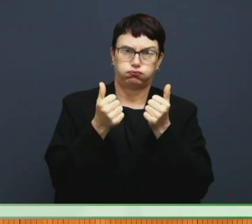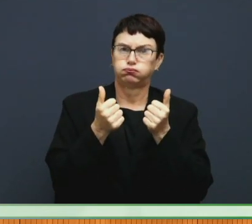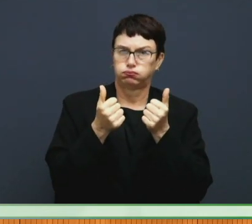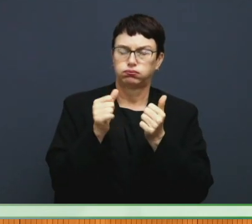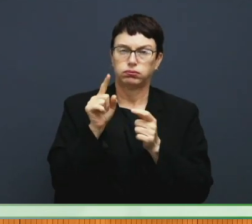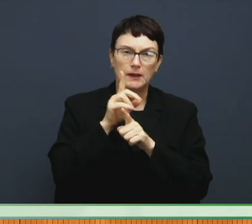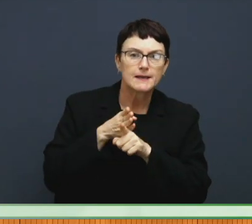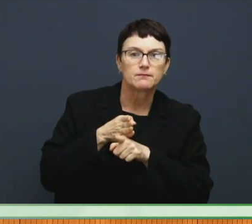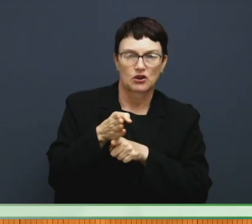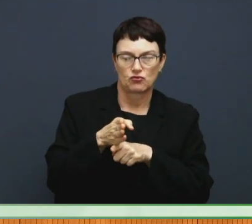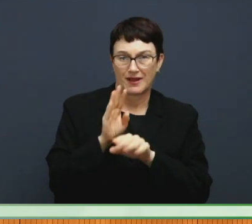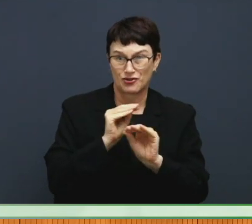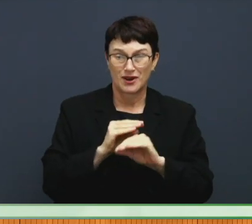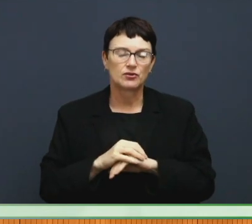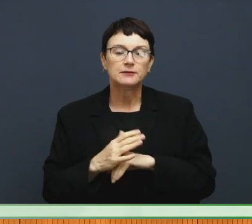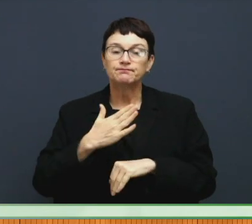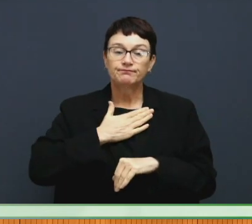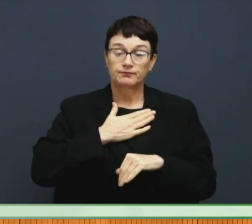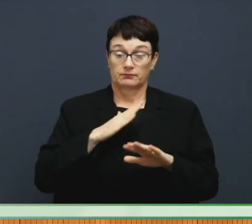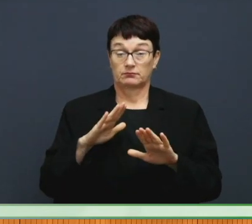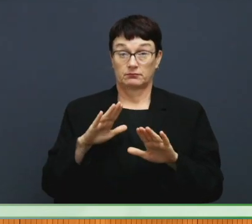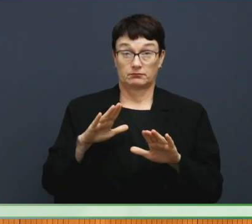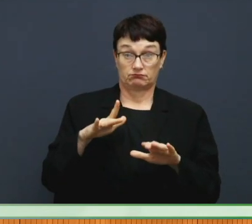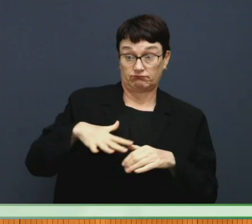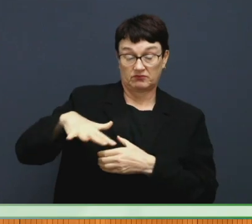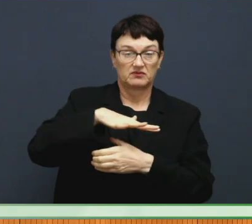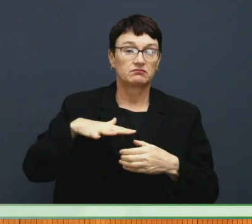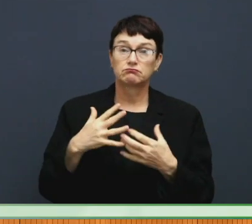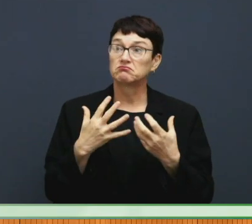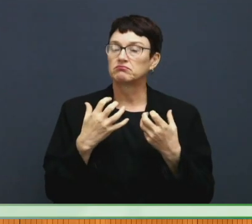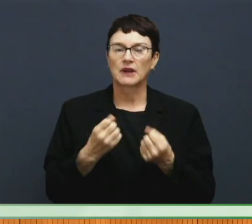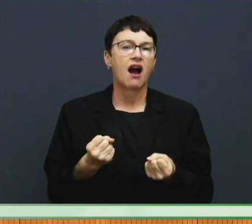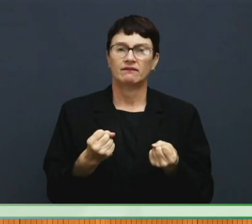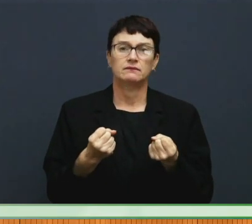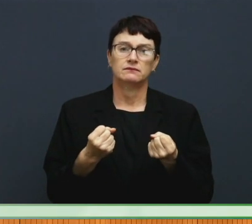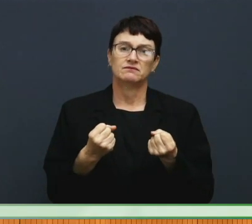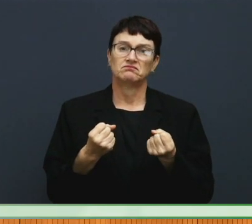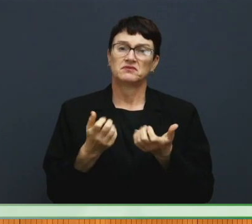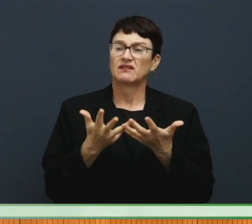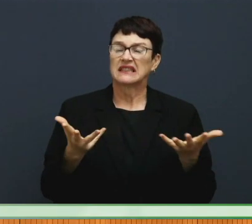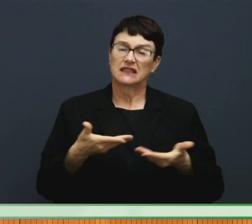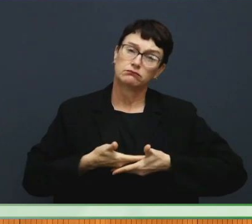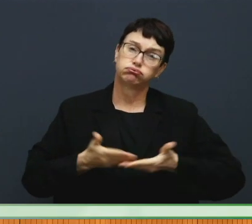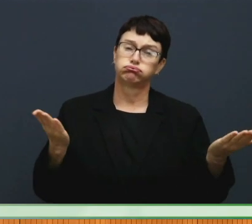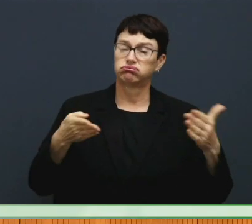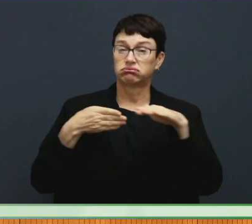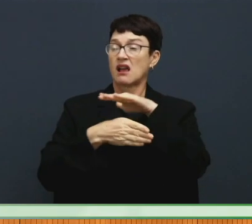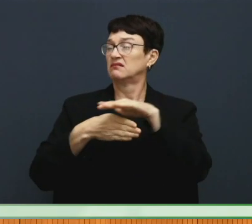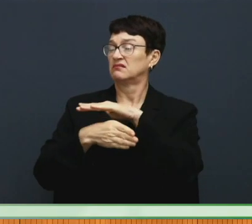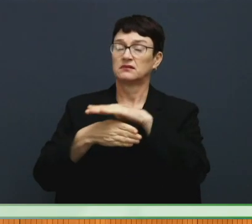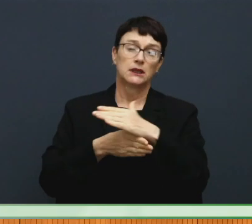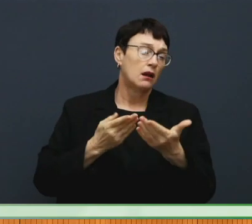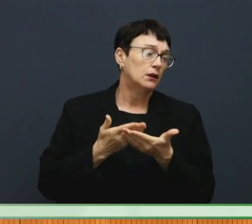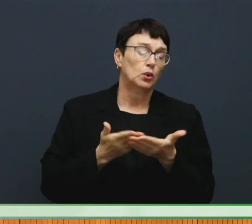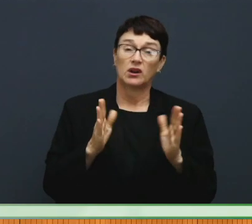campus has complete barrier-free facilities, creating a fully friendly learning and living